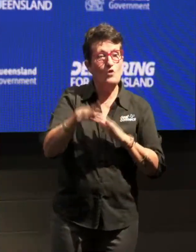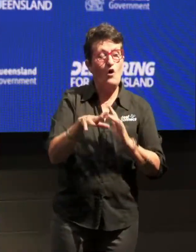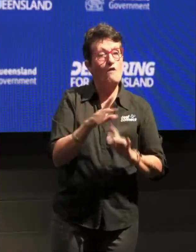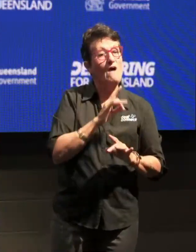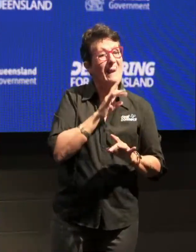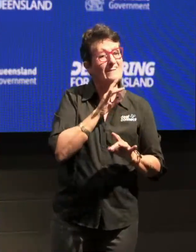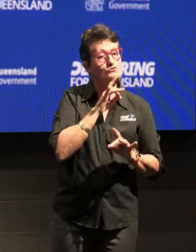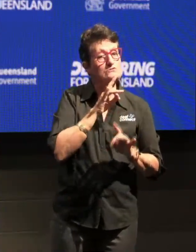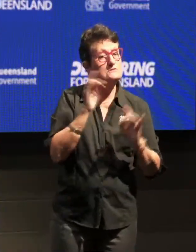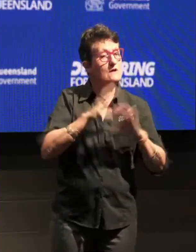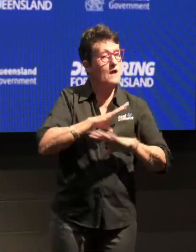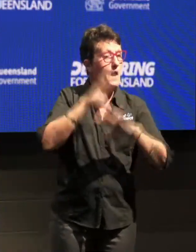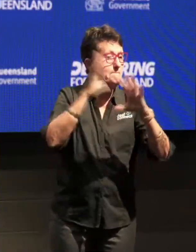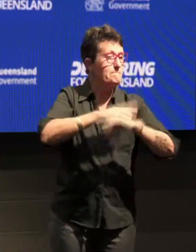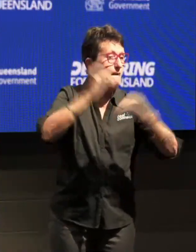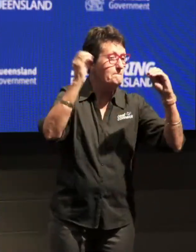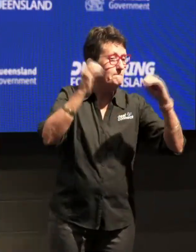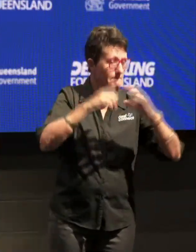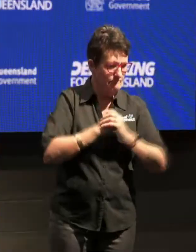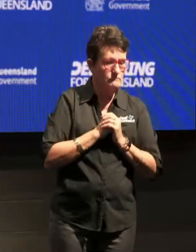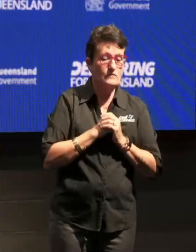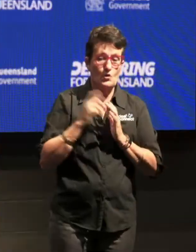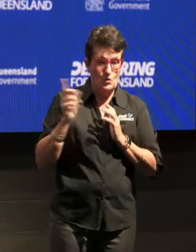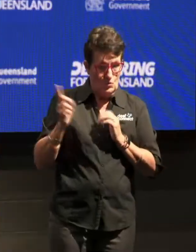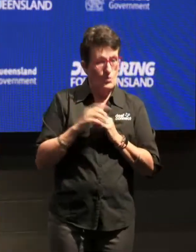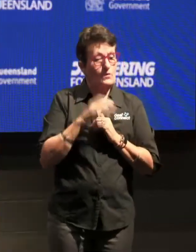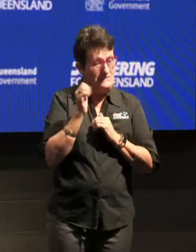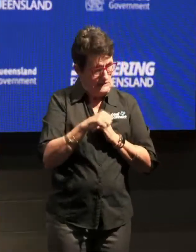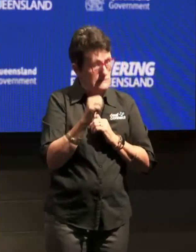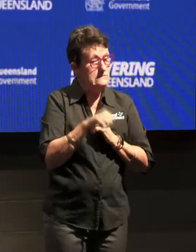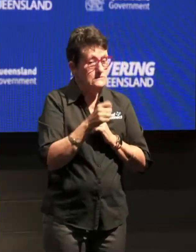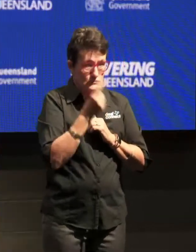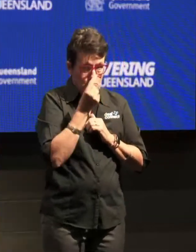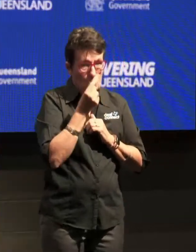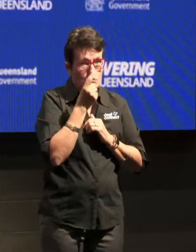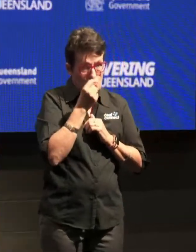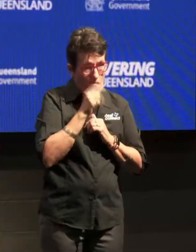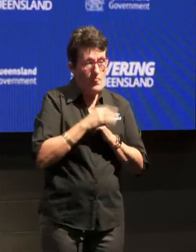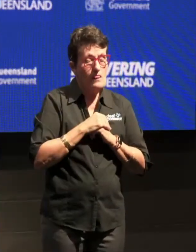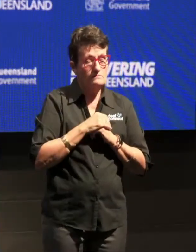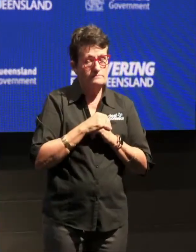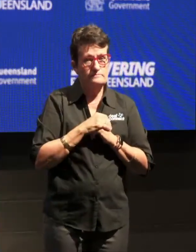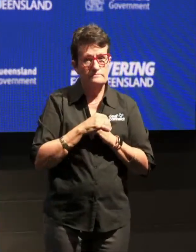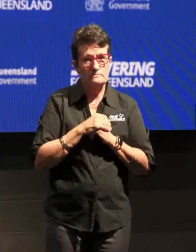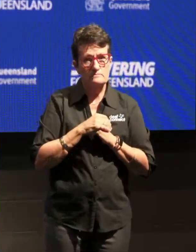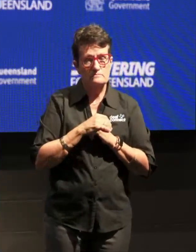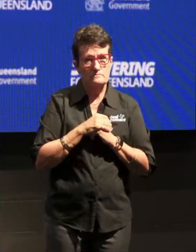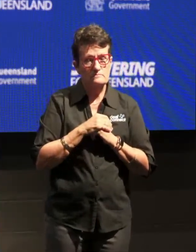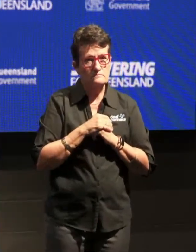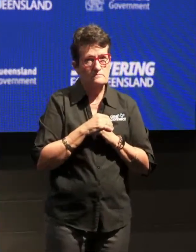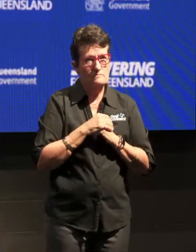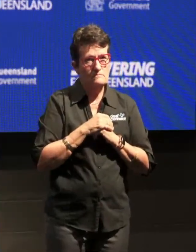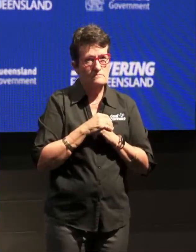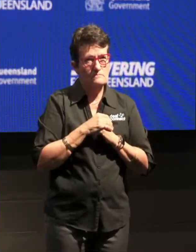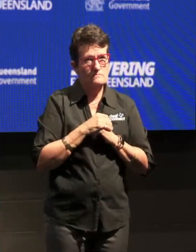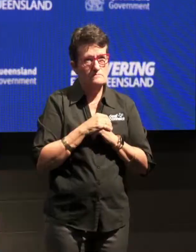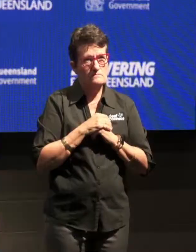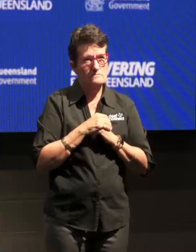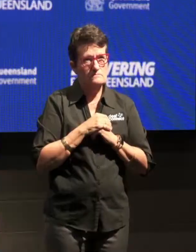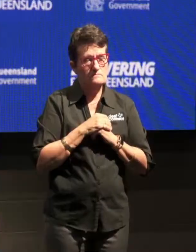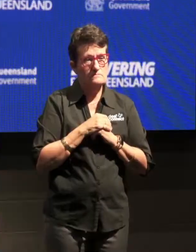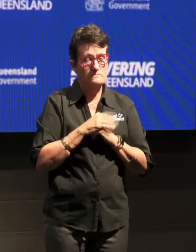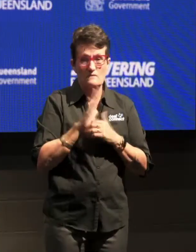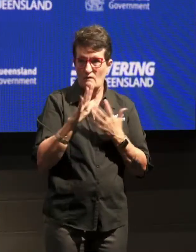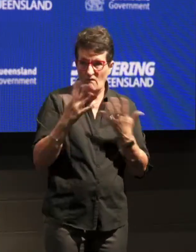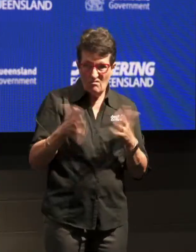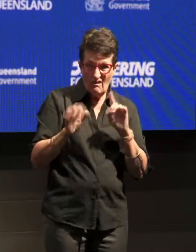Power outages, how likely are we to see those? It's a prospect, and it will the amount